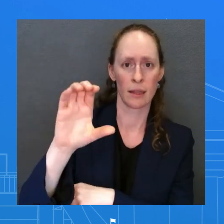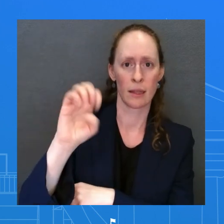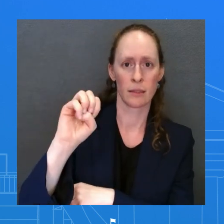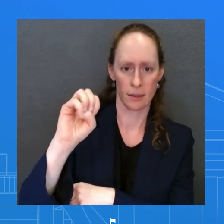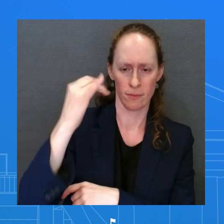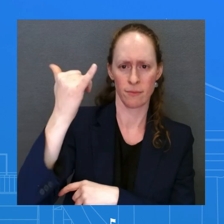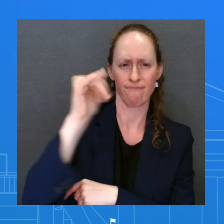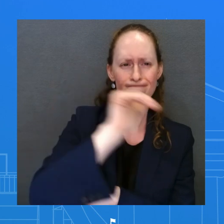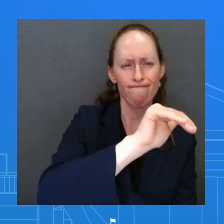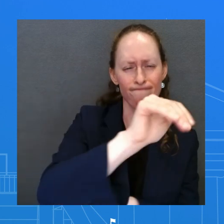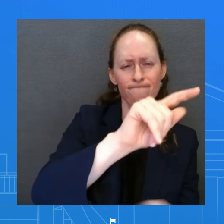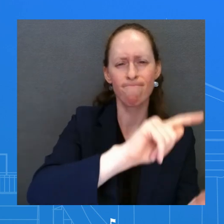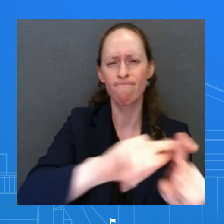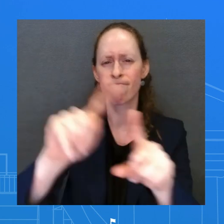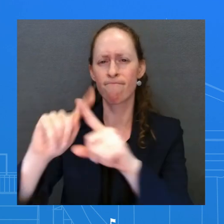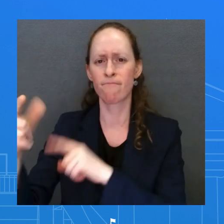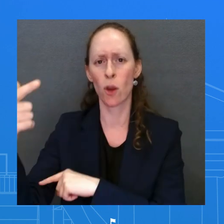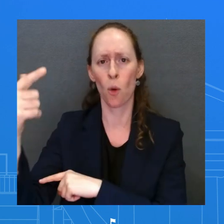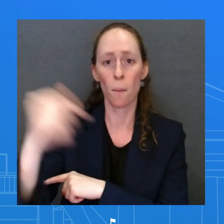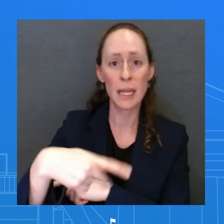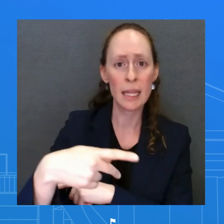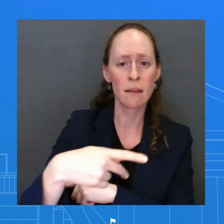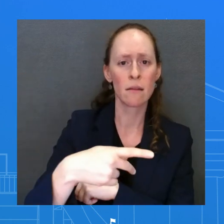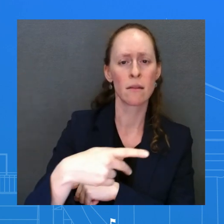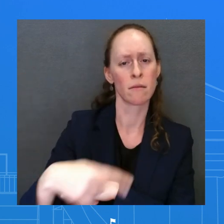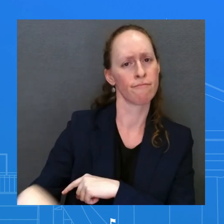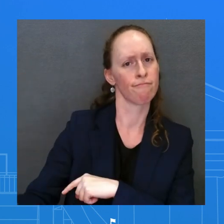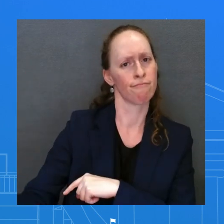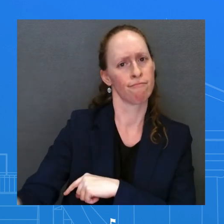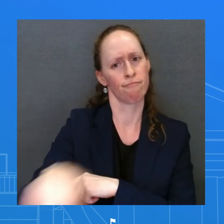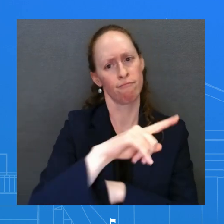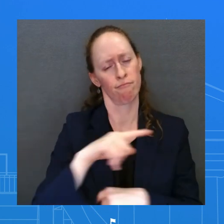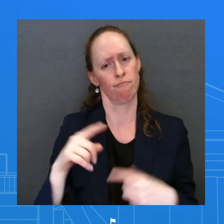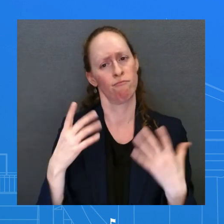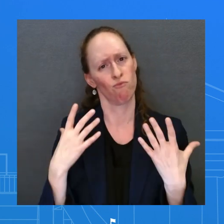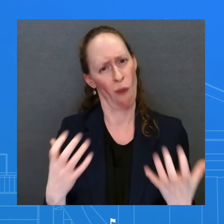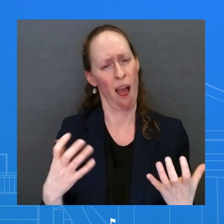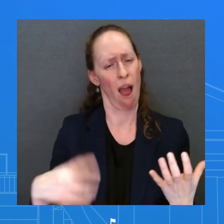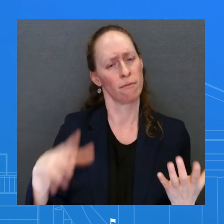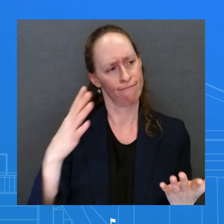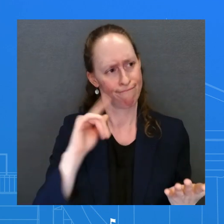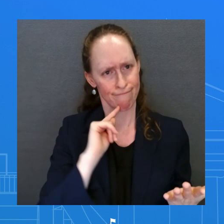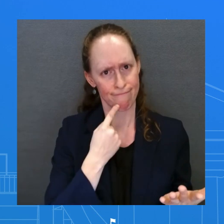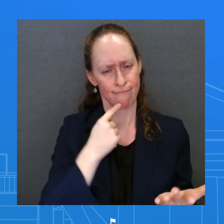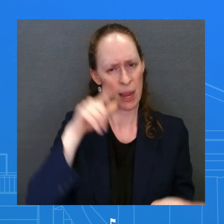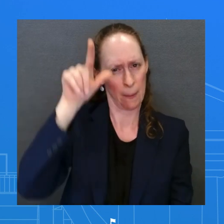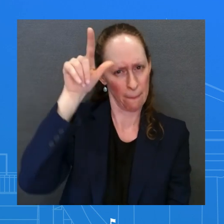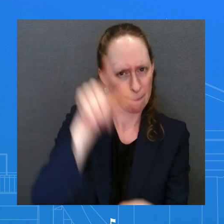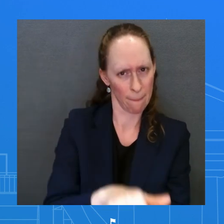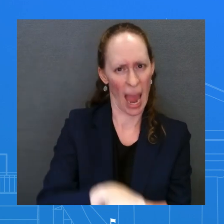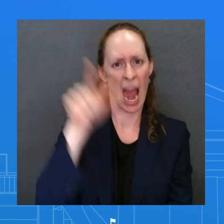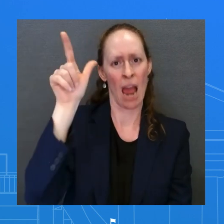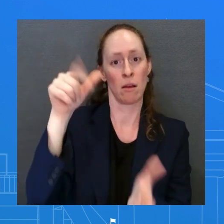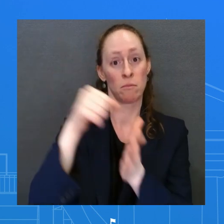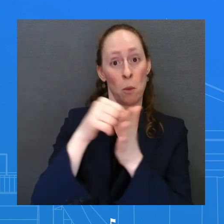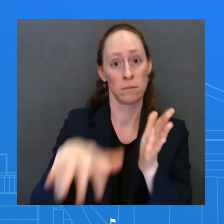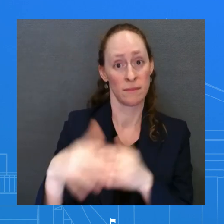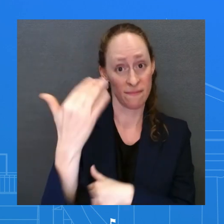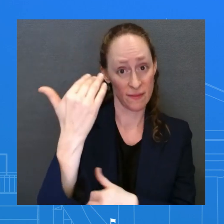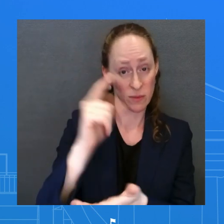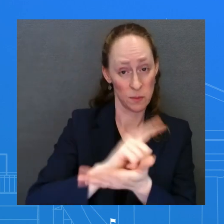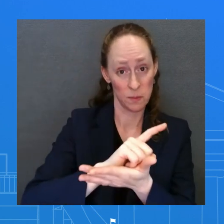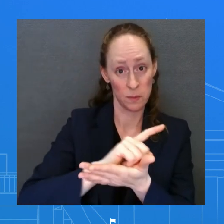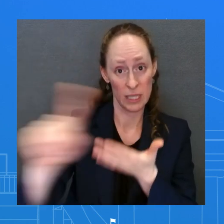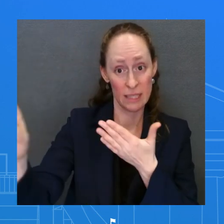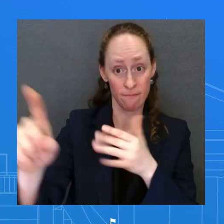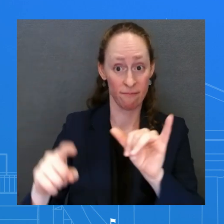this administration expect that abortion access and reproductive rights would be targeted if Republicans take control of the White House? So I just want to be really